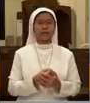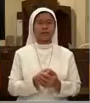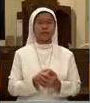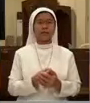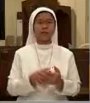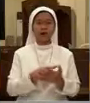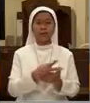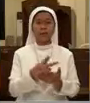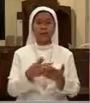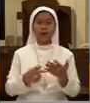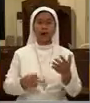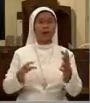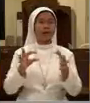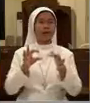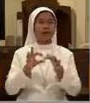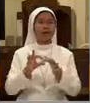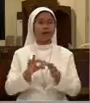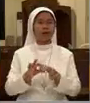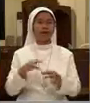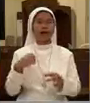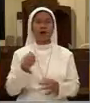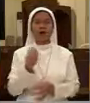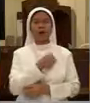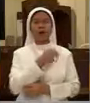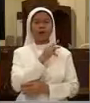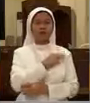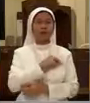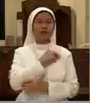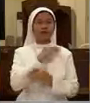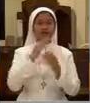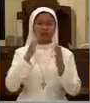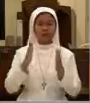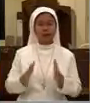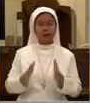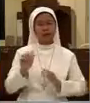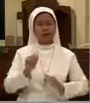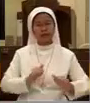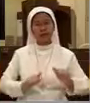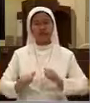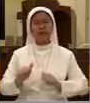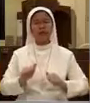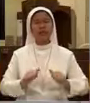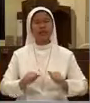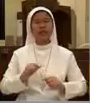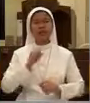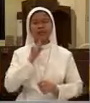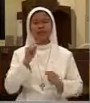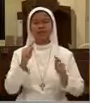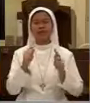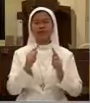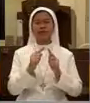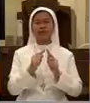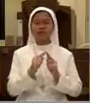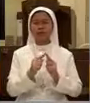Part of our missionary engagement is to